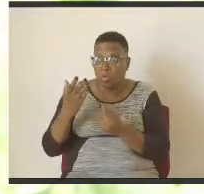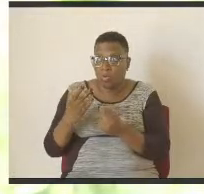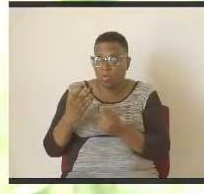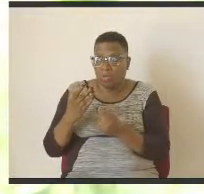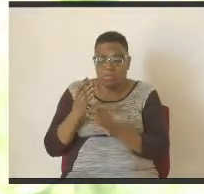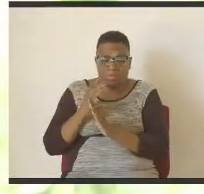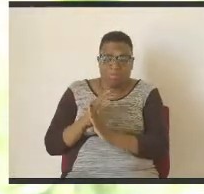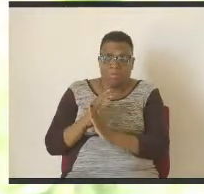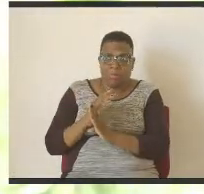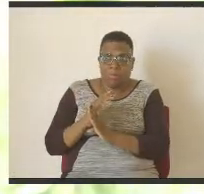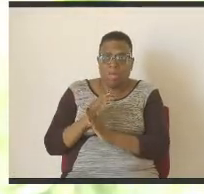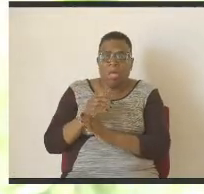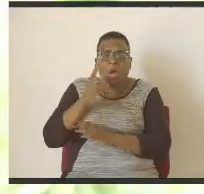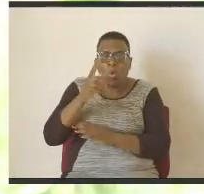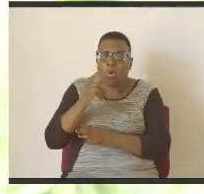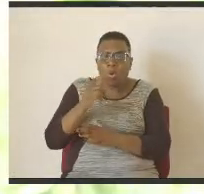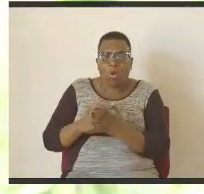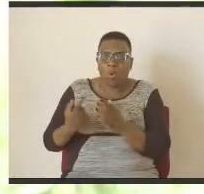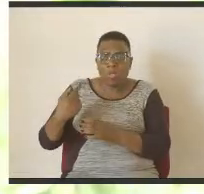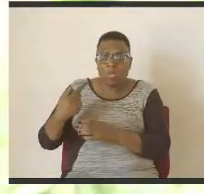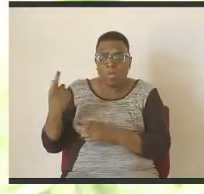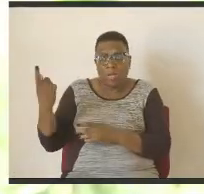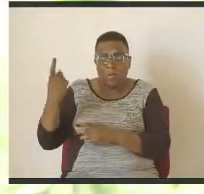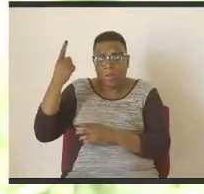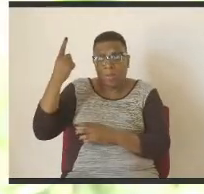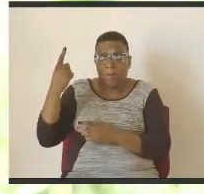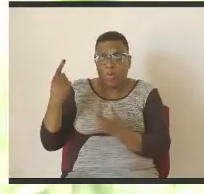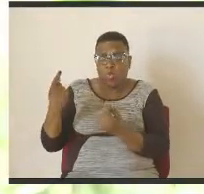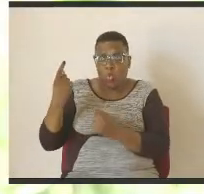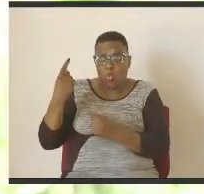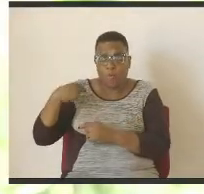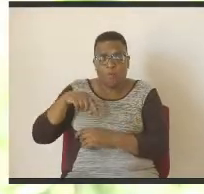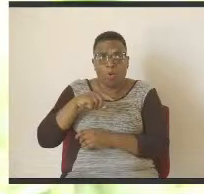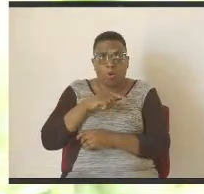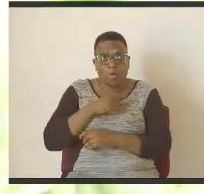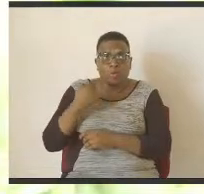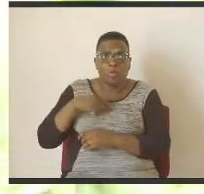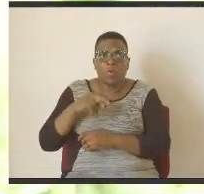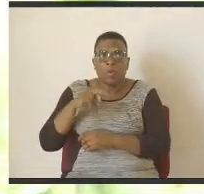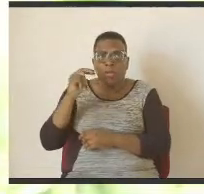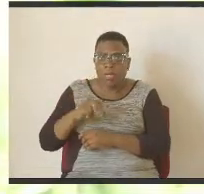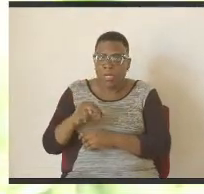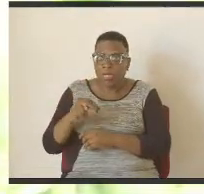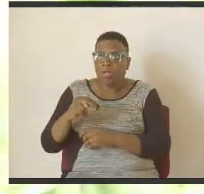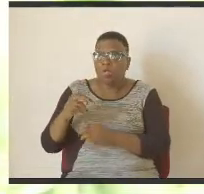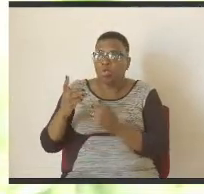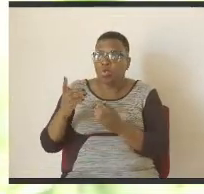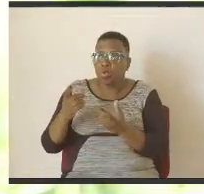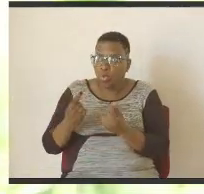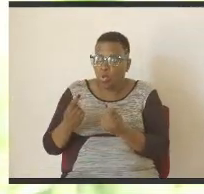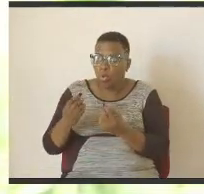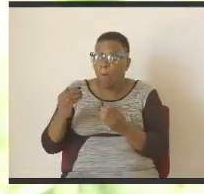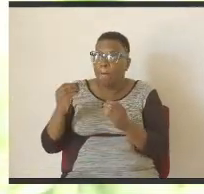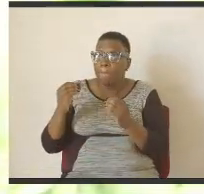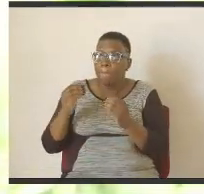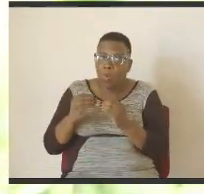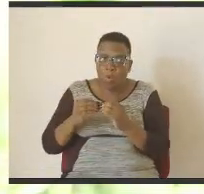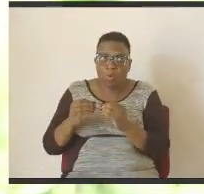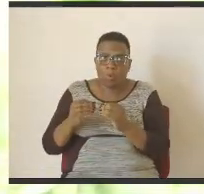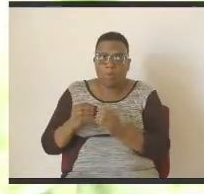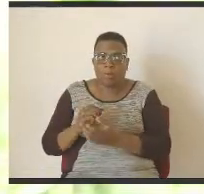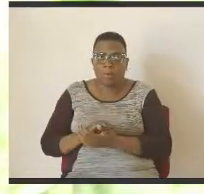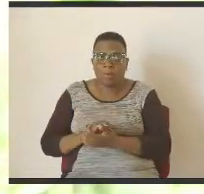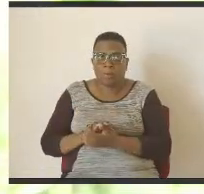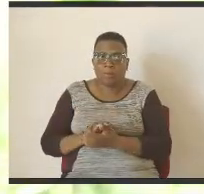what he has done for us. Right. We need to do more. Mm-hmm. The